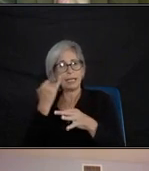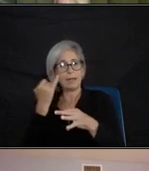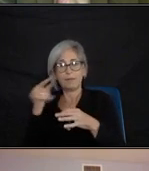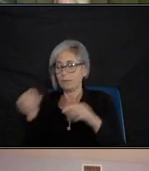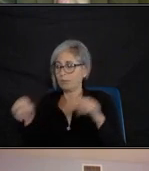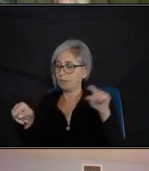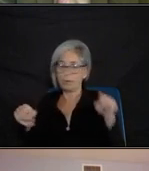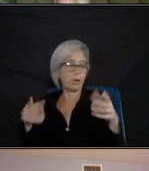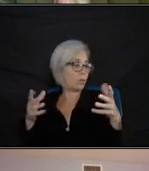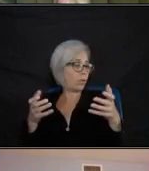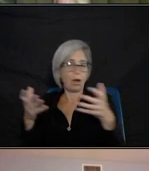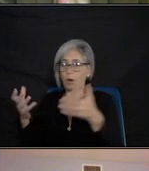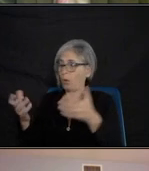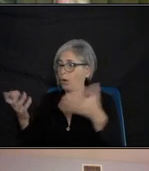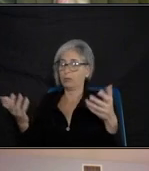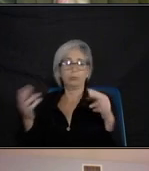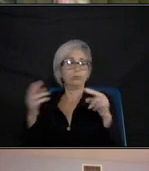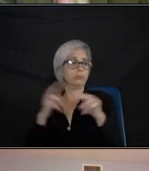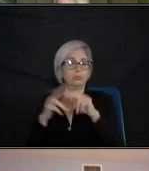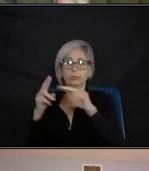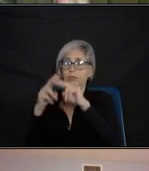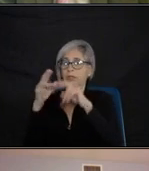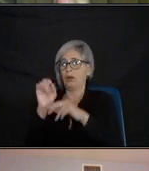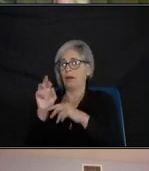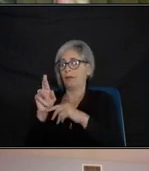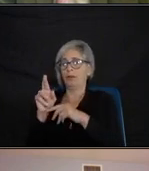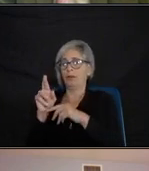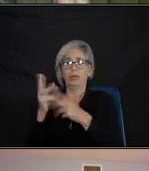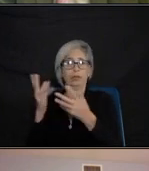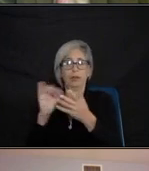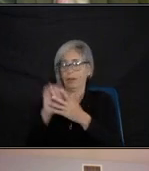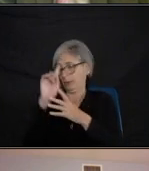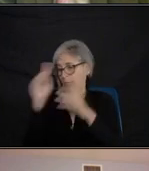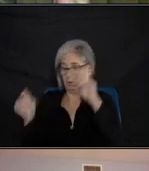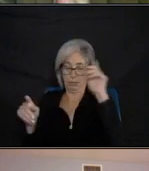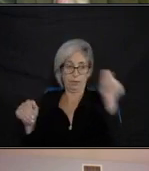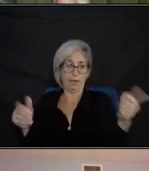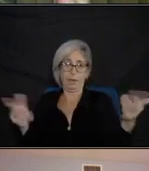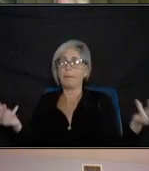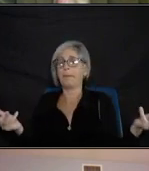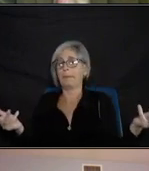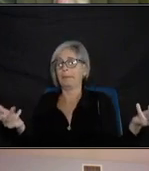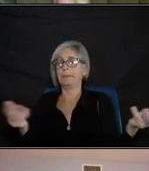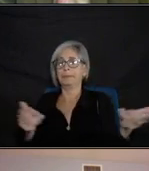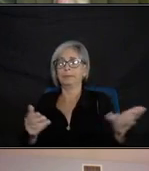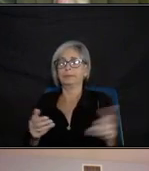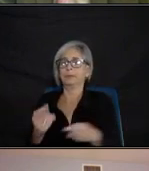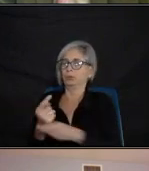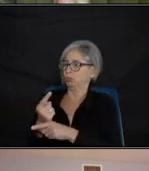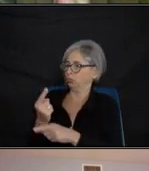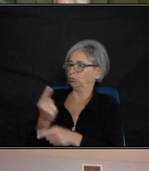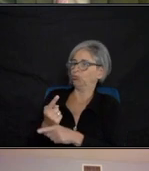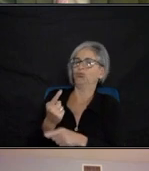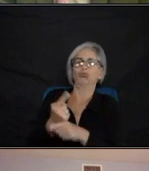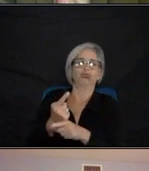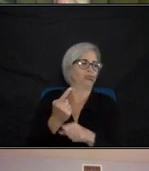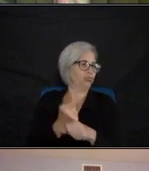to raise their offer price again, then that's up to them. Right.